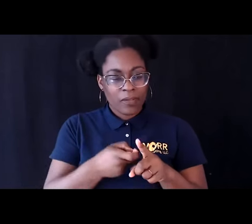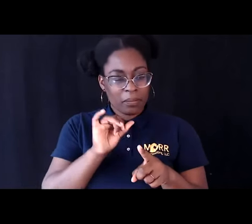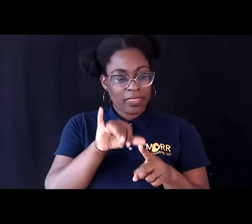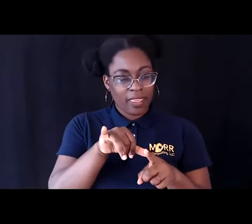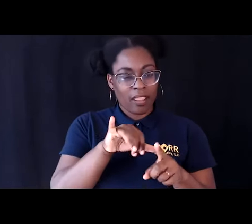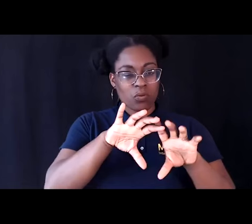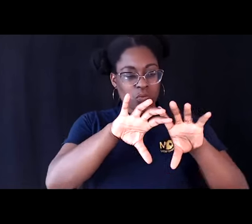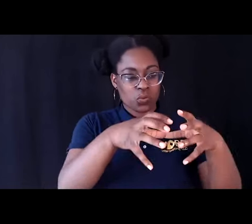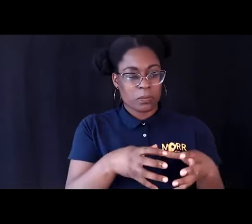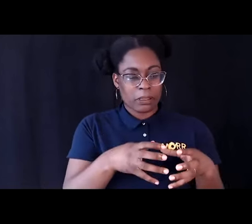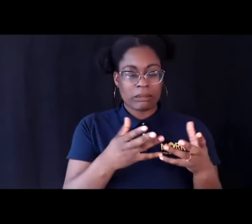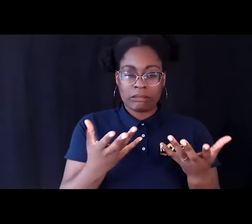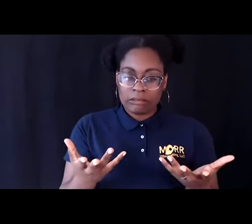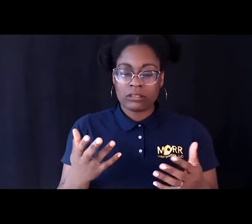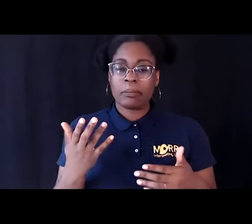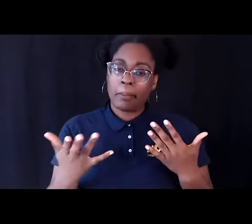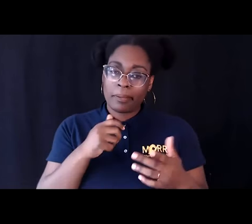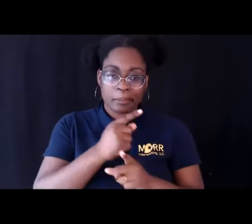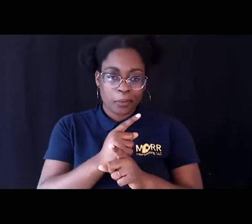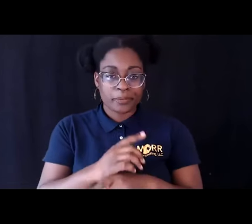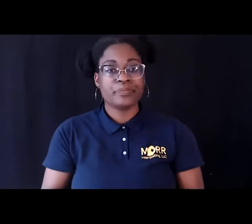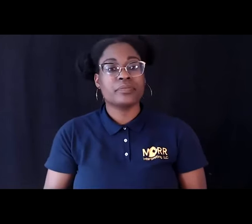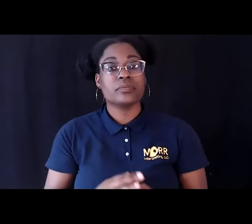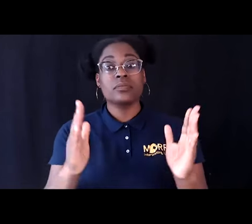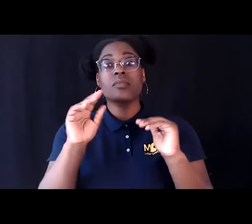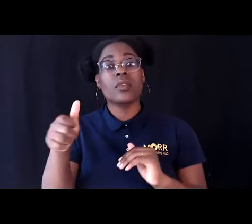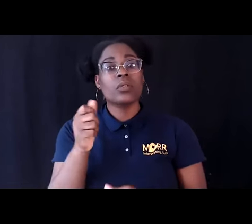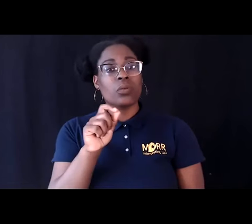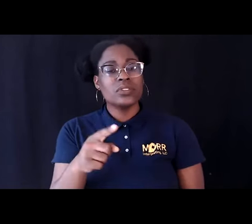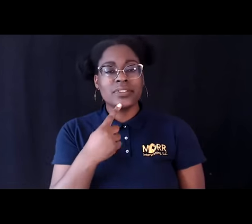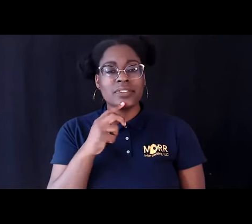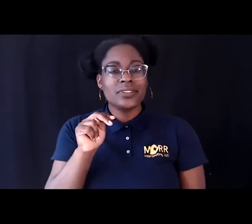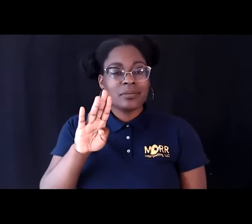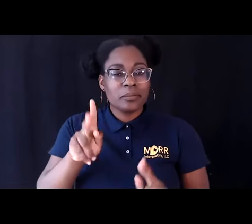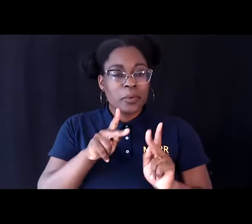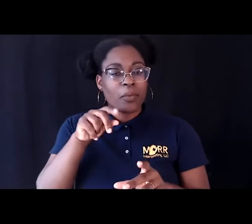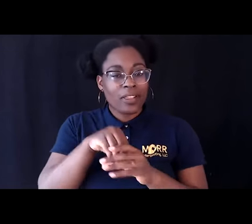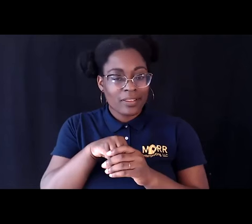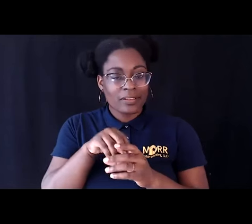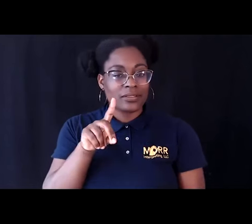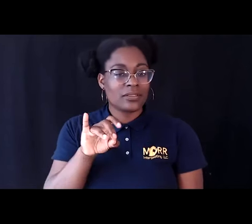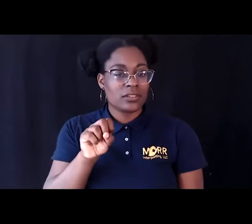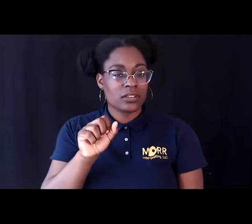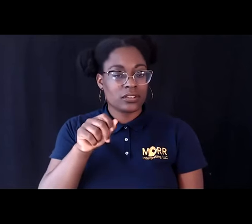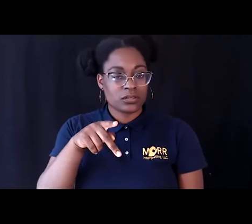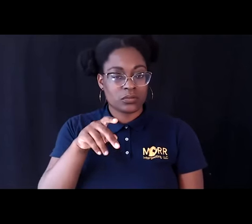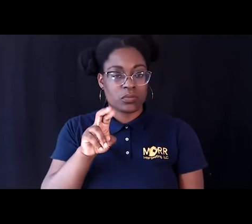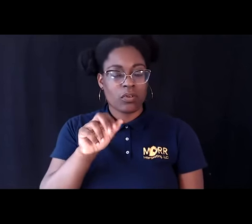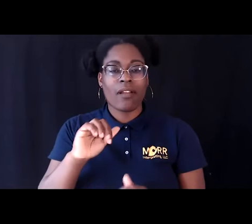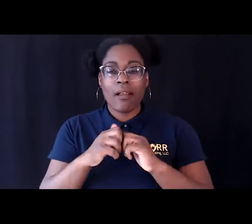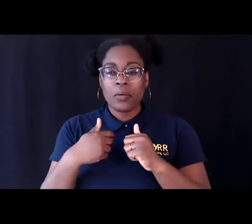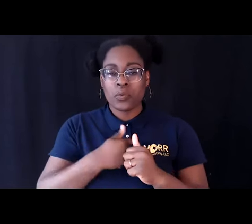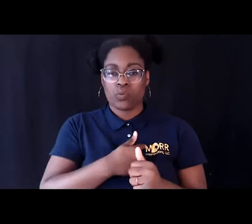I see another question that says, as non-binary people in diaspora, how can we hold ourselves and others accountable as we